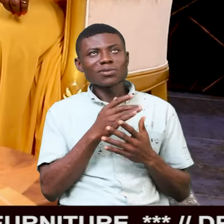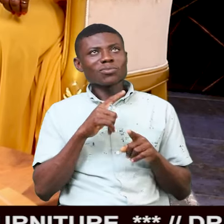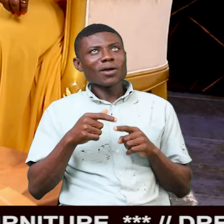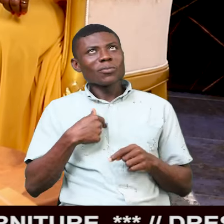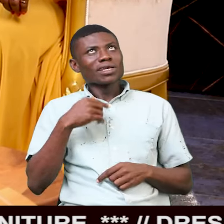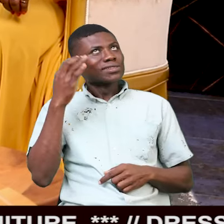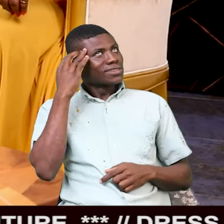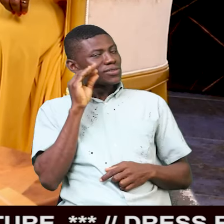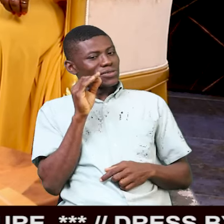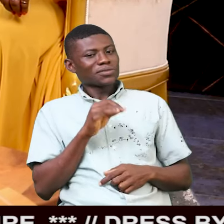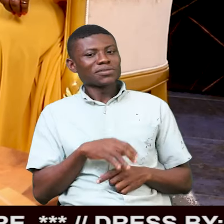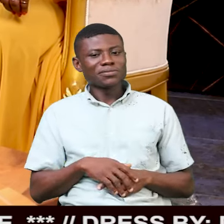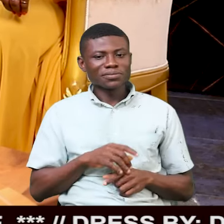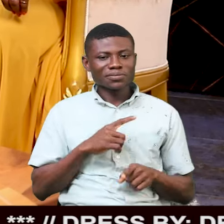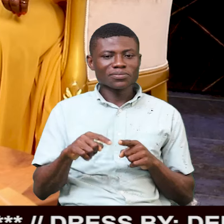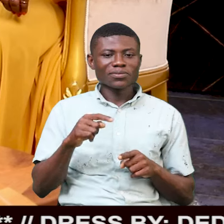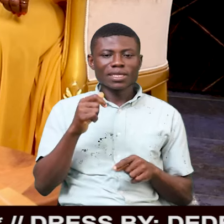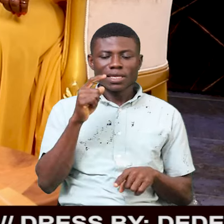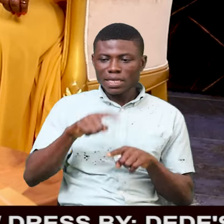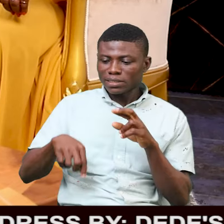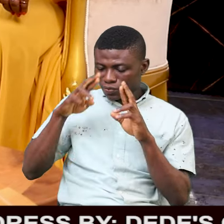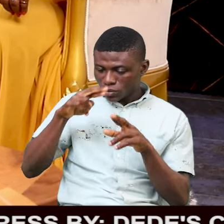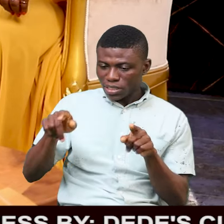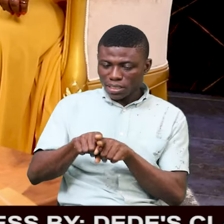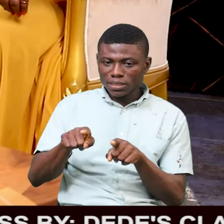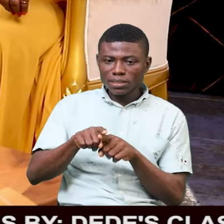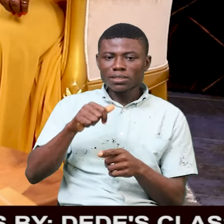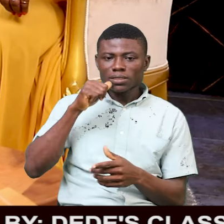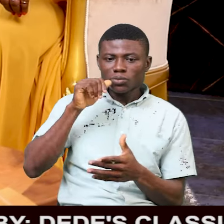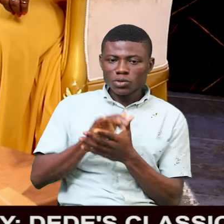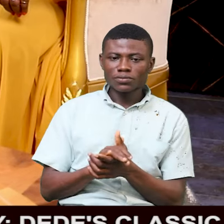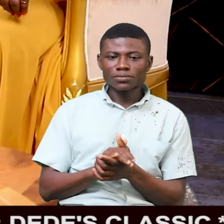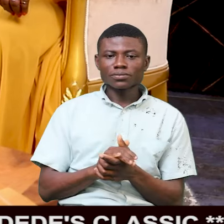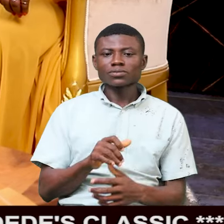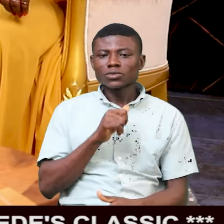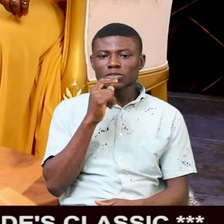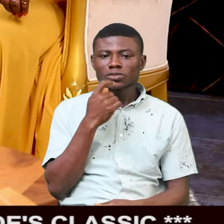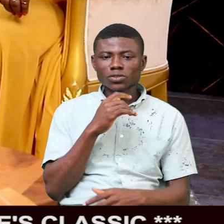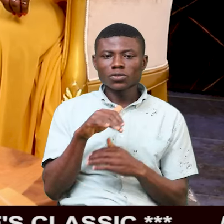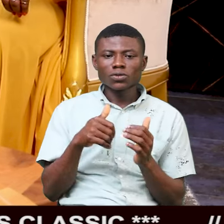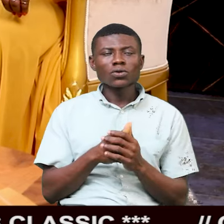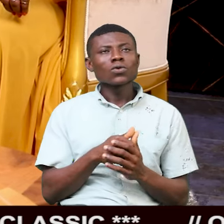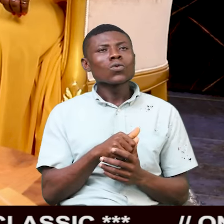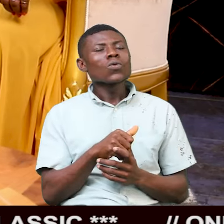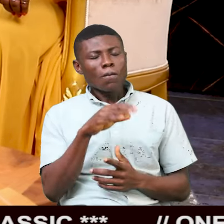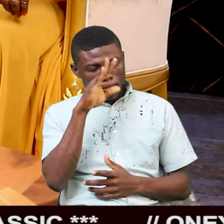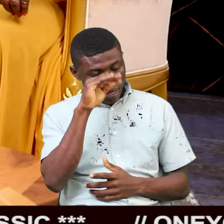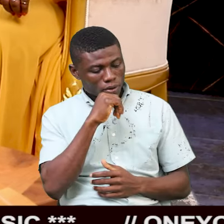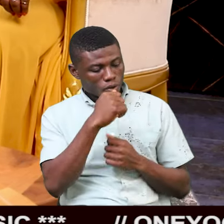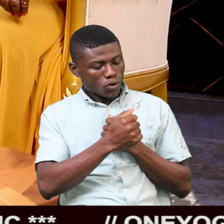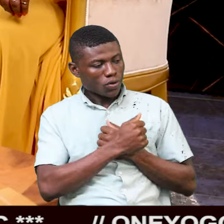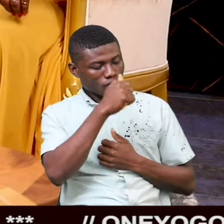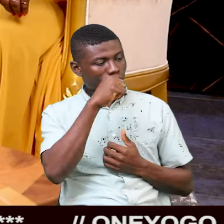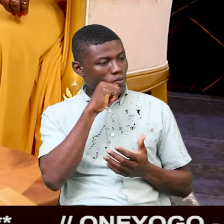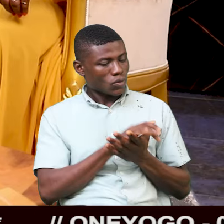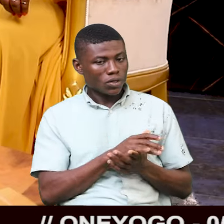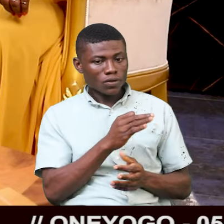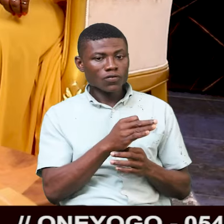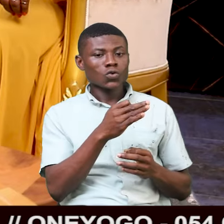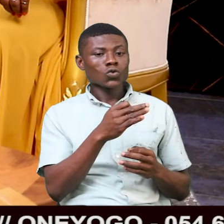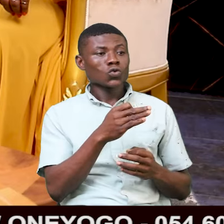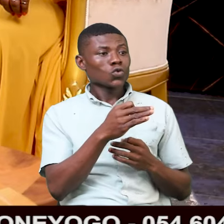that's how it is inti se won ti mi submit as a wife. That is not to say say mama shouldn't love their wives. If you love a woman